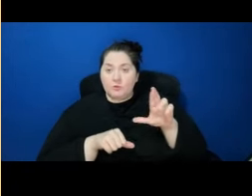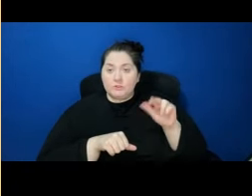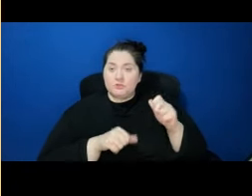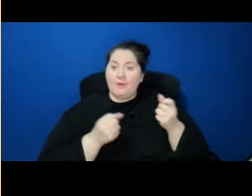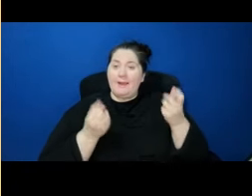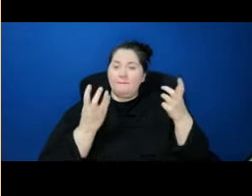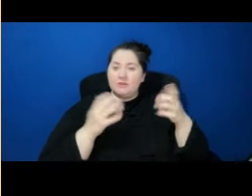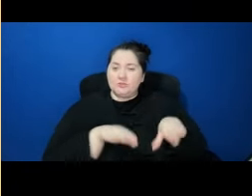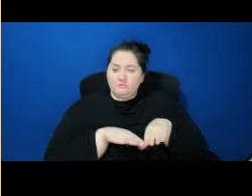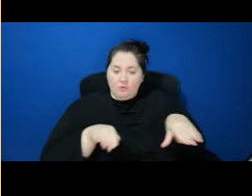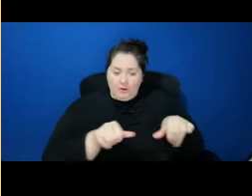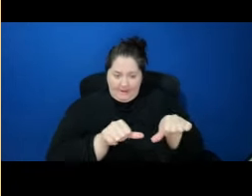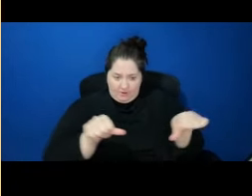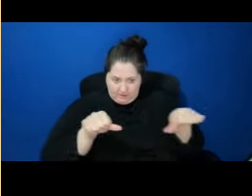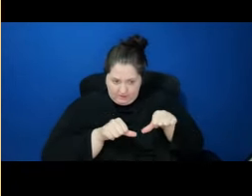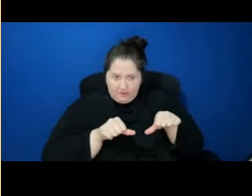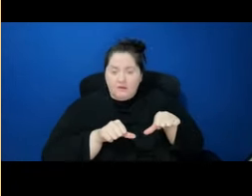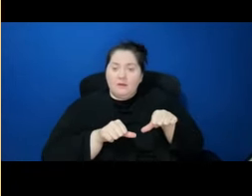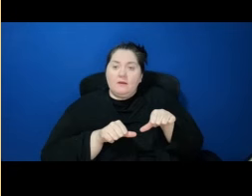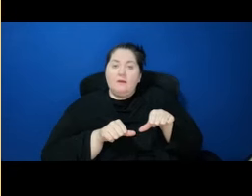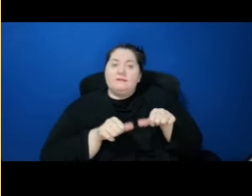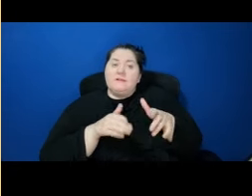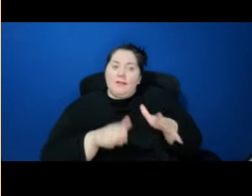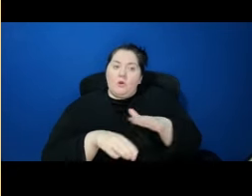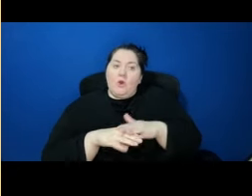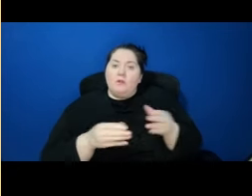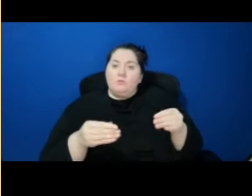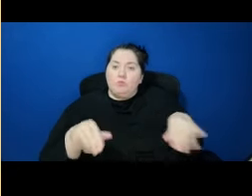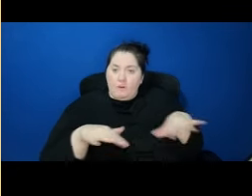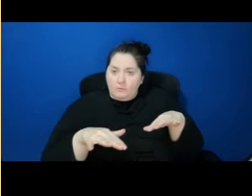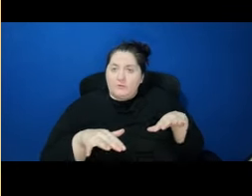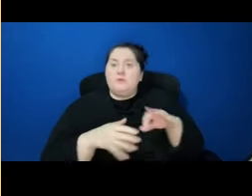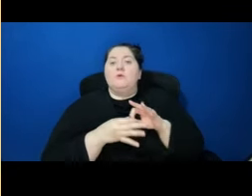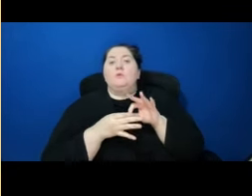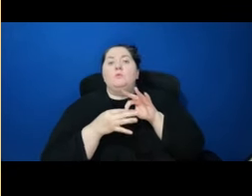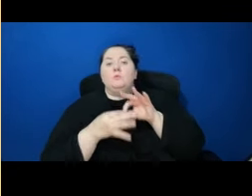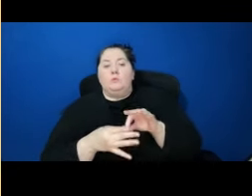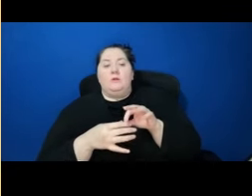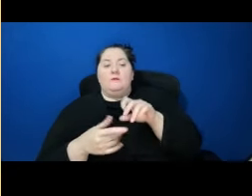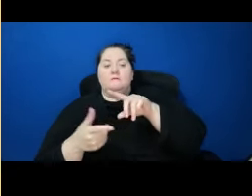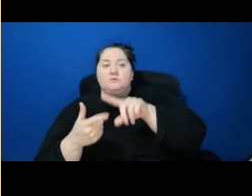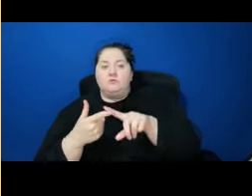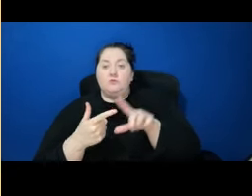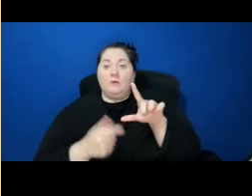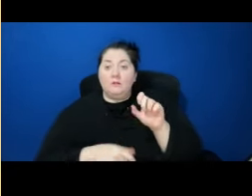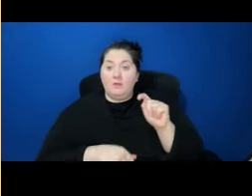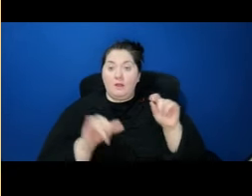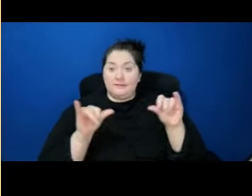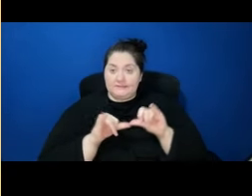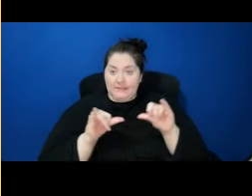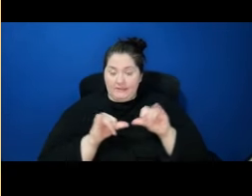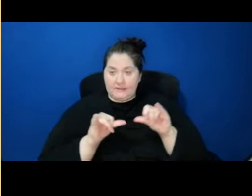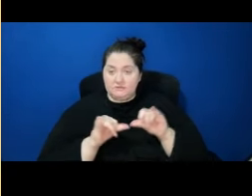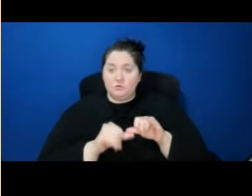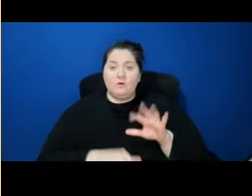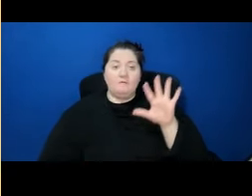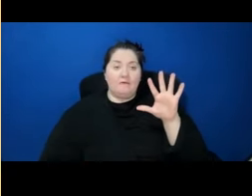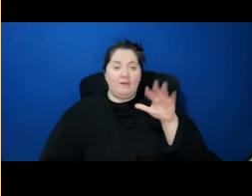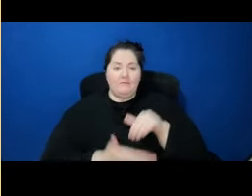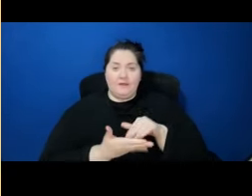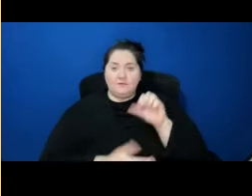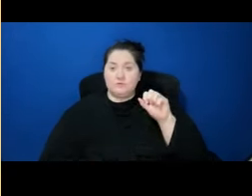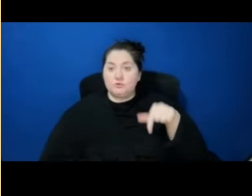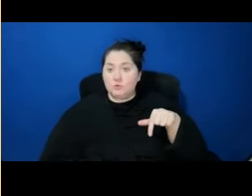area that's allowed on a property relative to the lot size. So on a 5,000 square foot